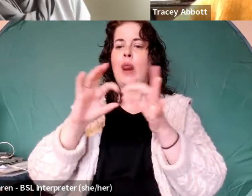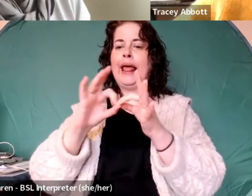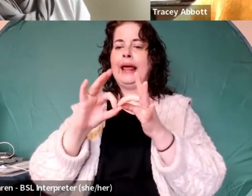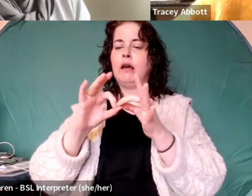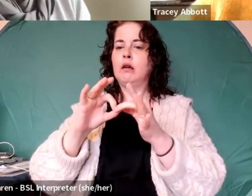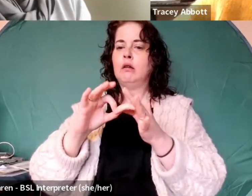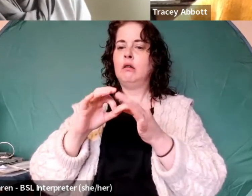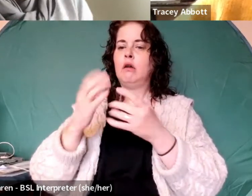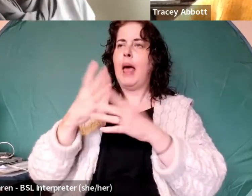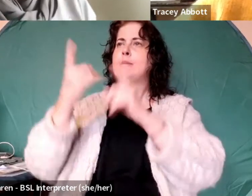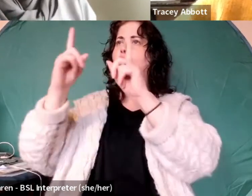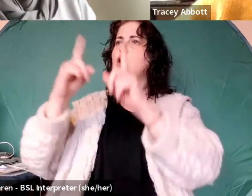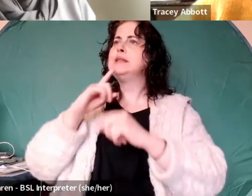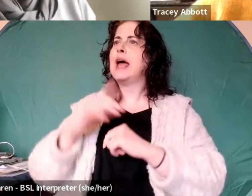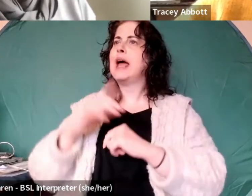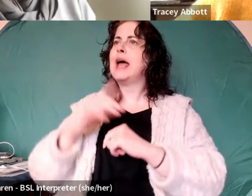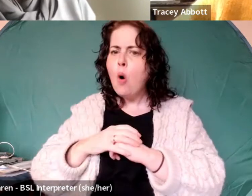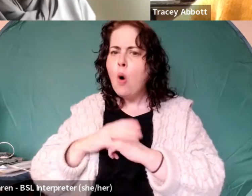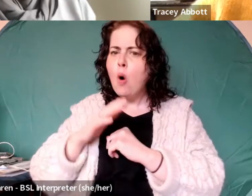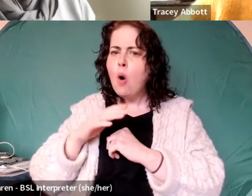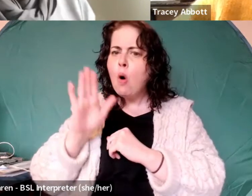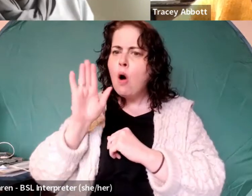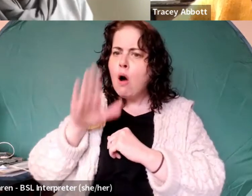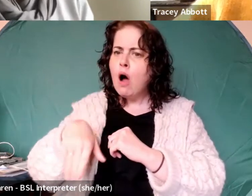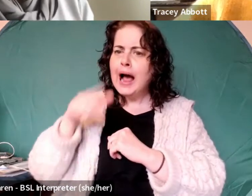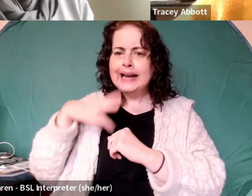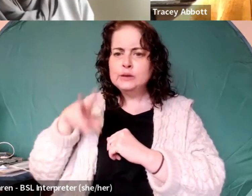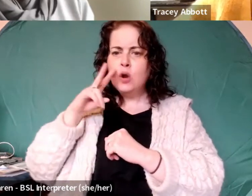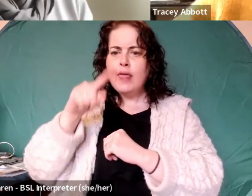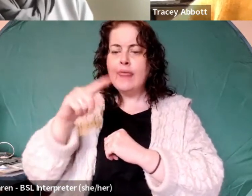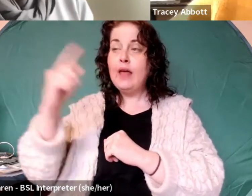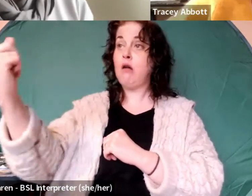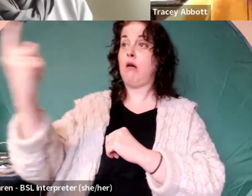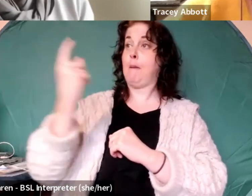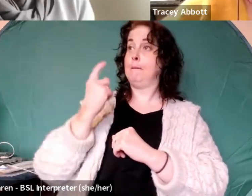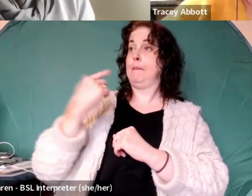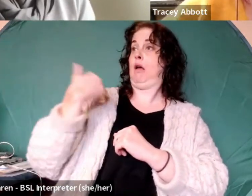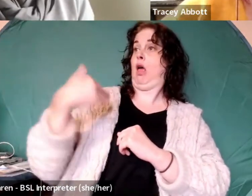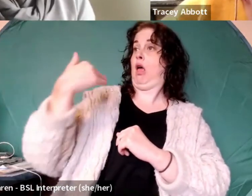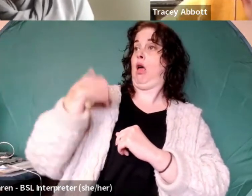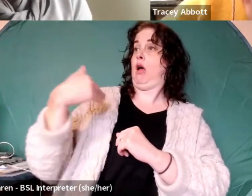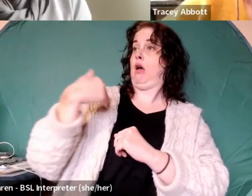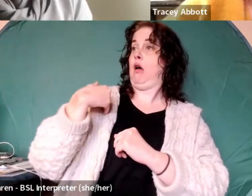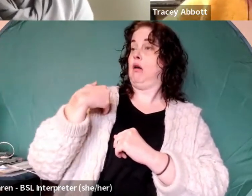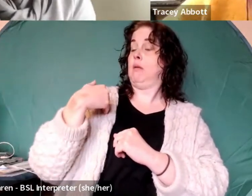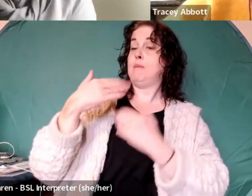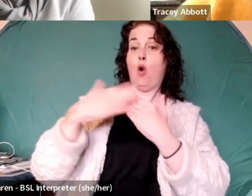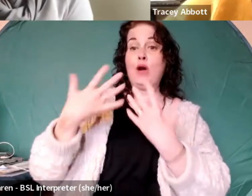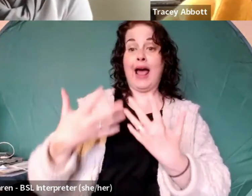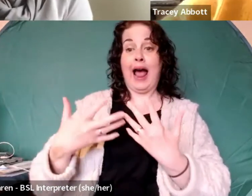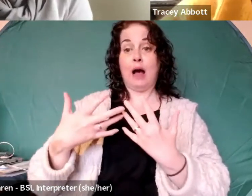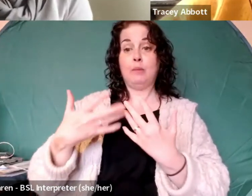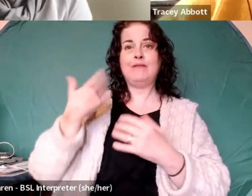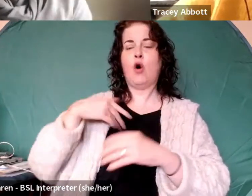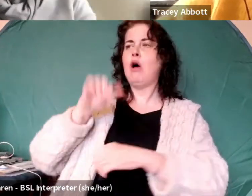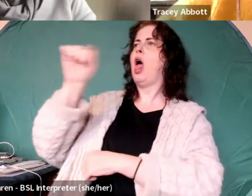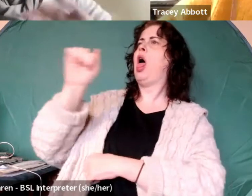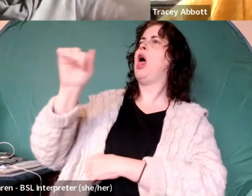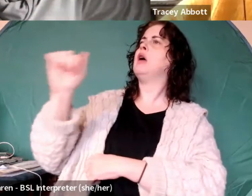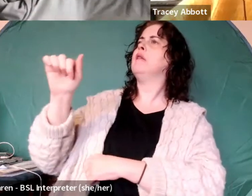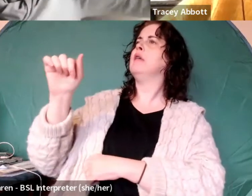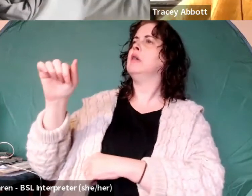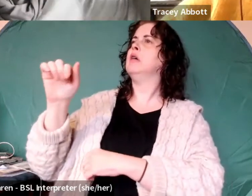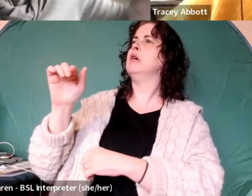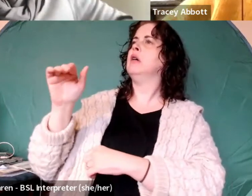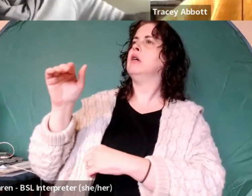employers are saying, oh, we need to look at this. And they're coming to us rather than us having to hammer on their door and say, have you thought about this? And that, no, as you